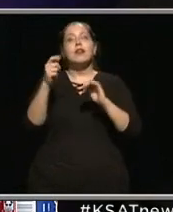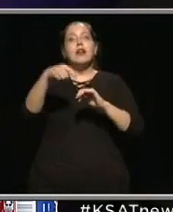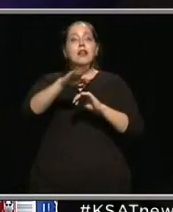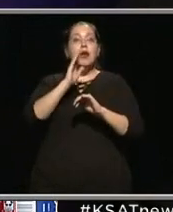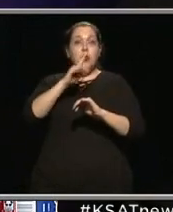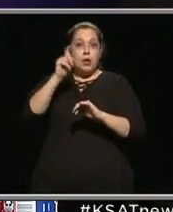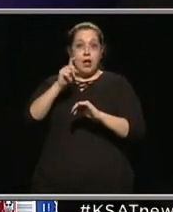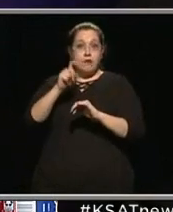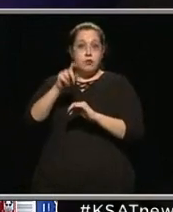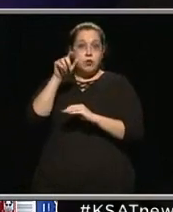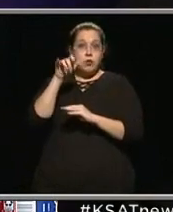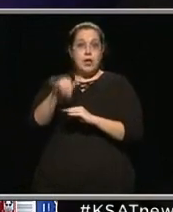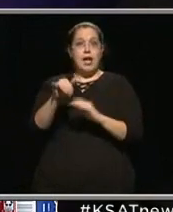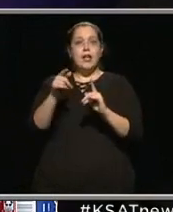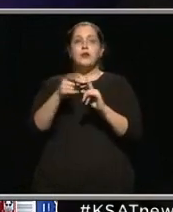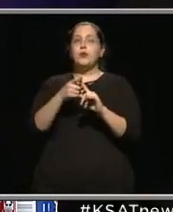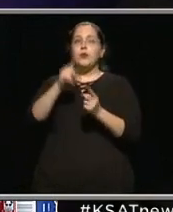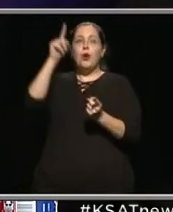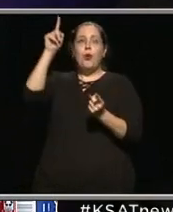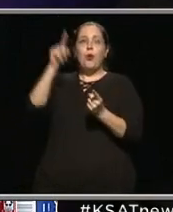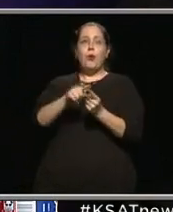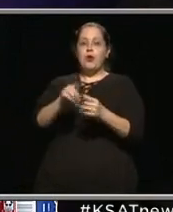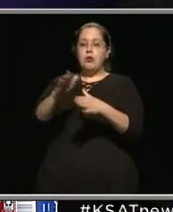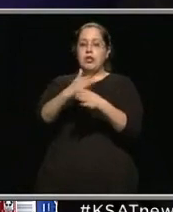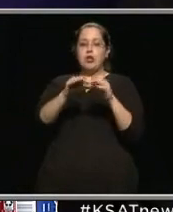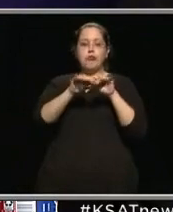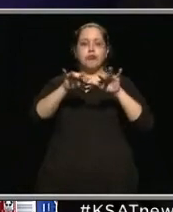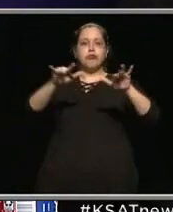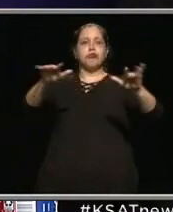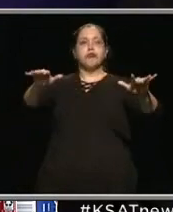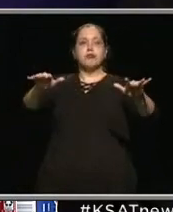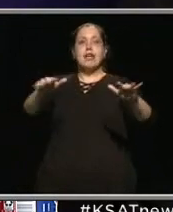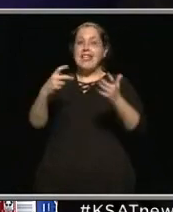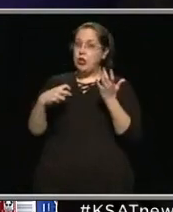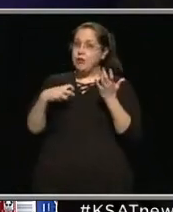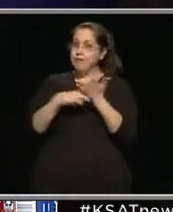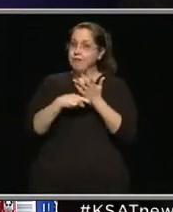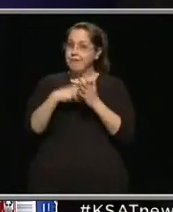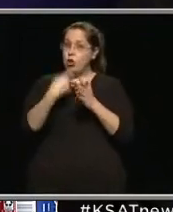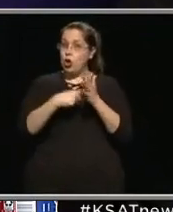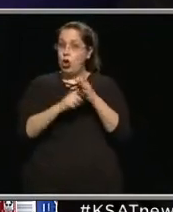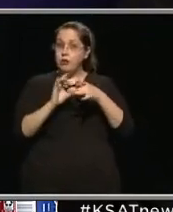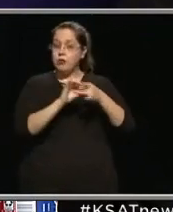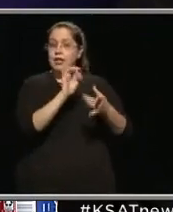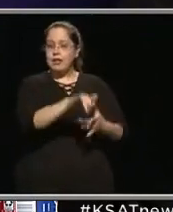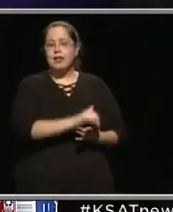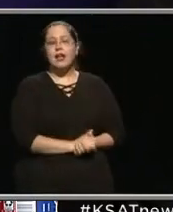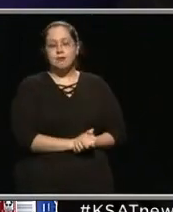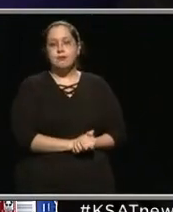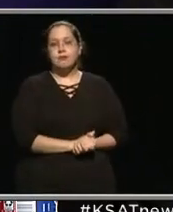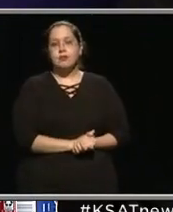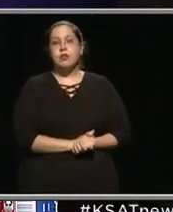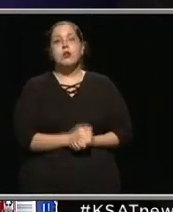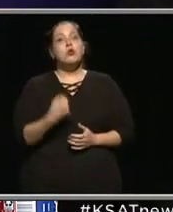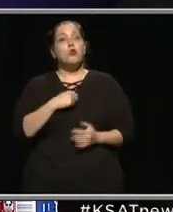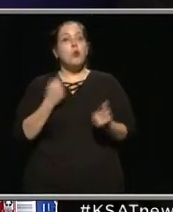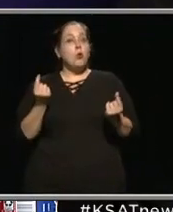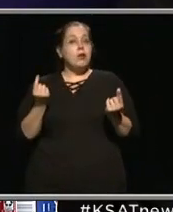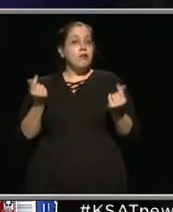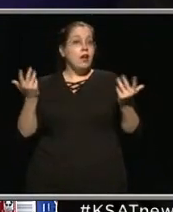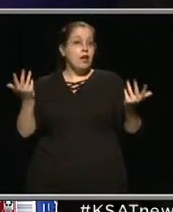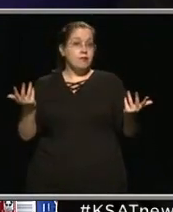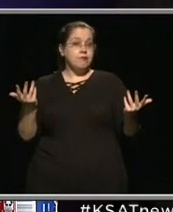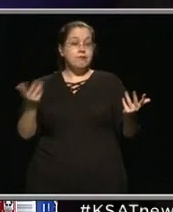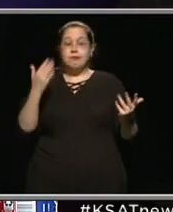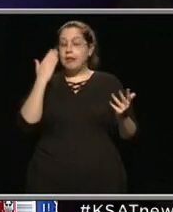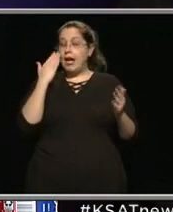to do it to reduce the transmission, and that there is a fine located with that. So what we've done, and